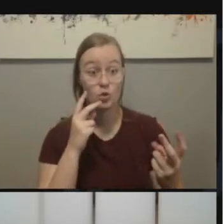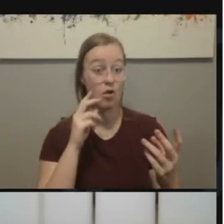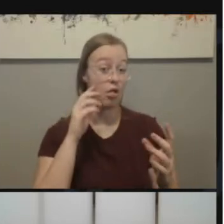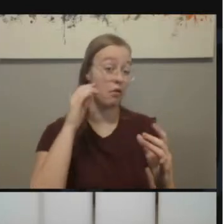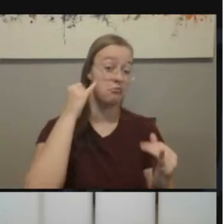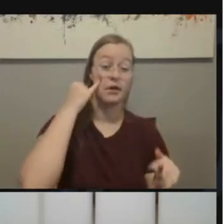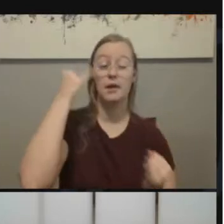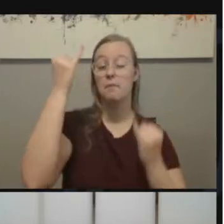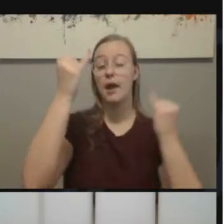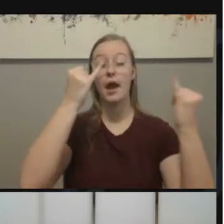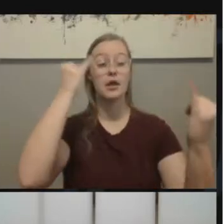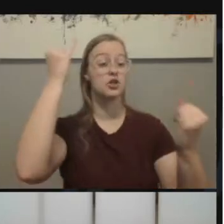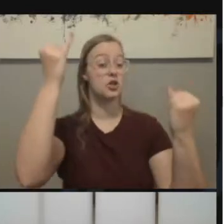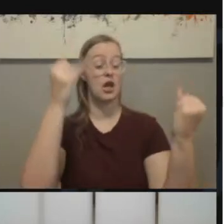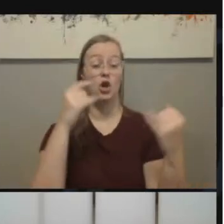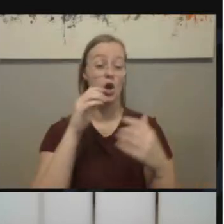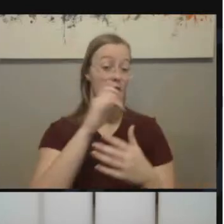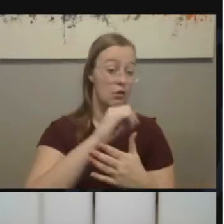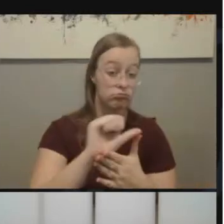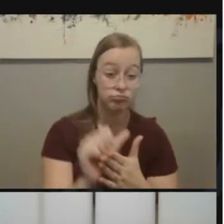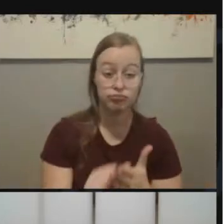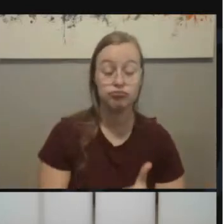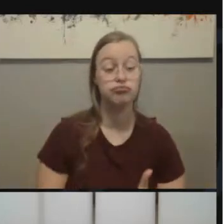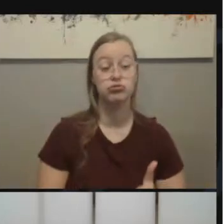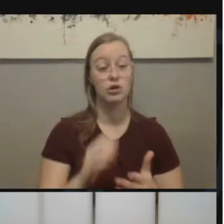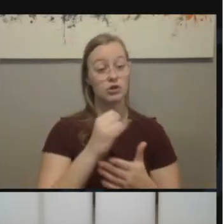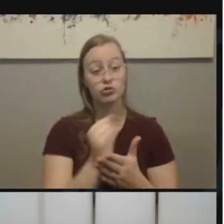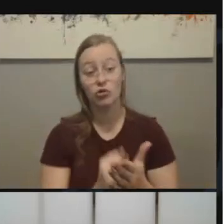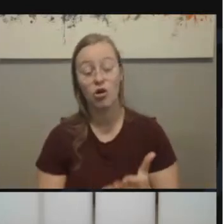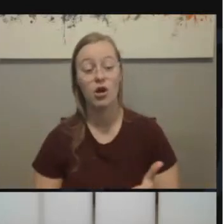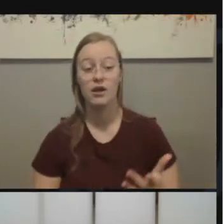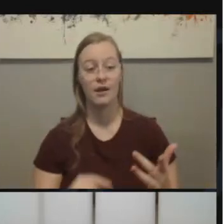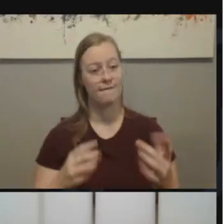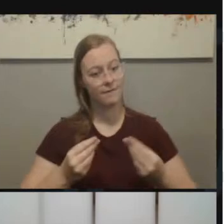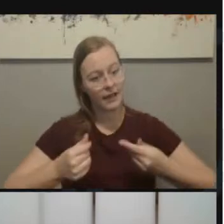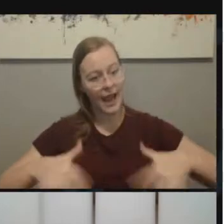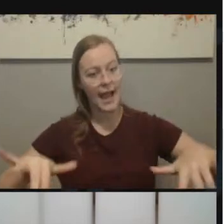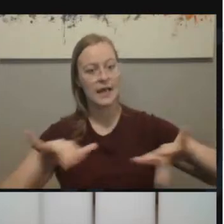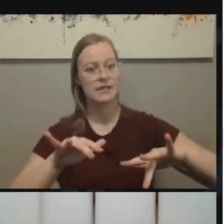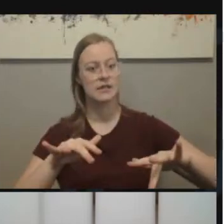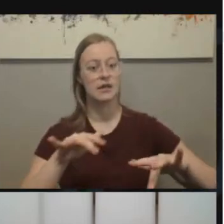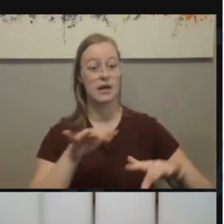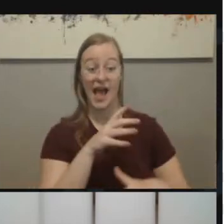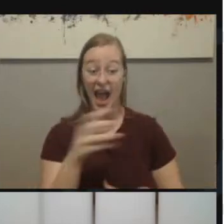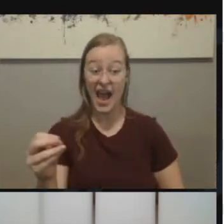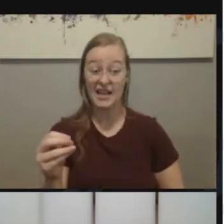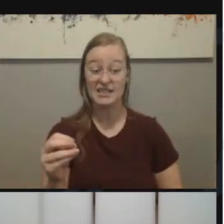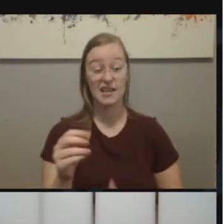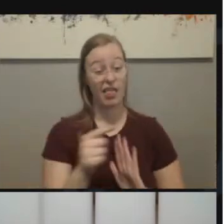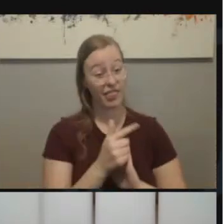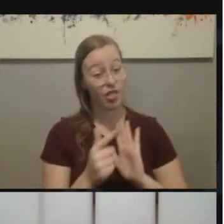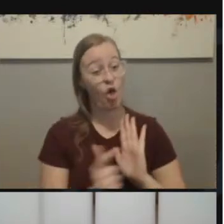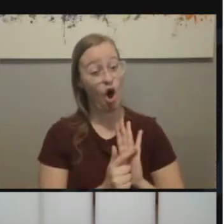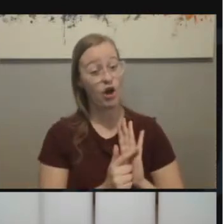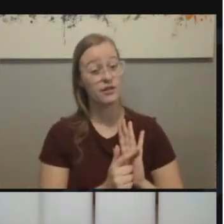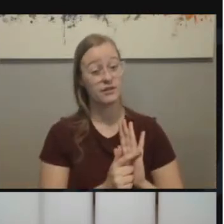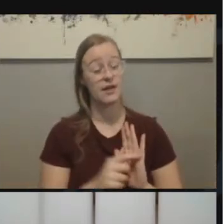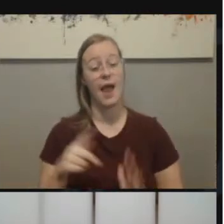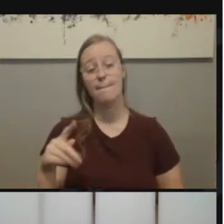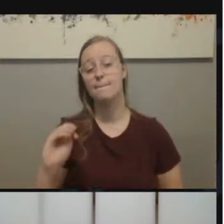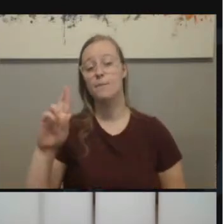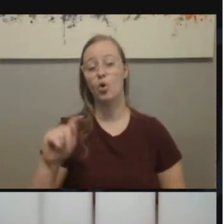imaginary renderings of surroundings, and of the laws and court system